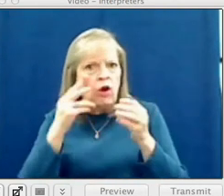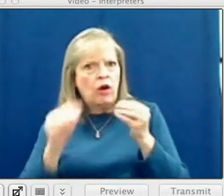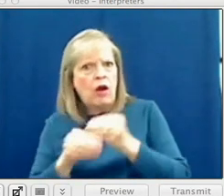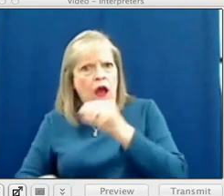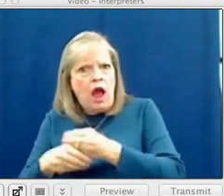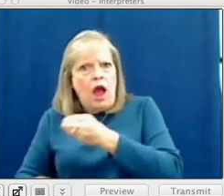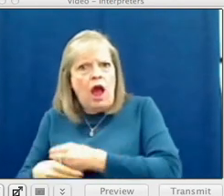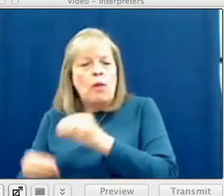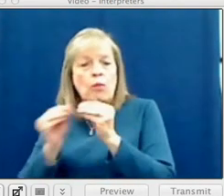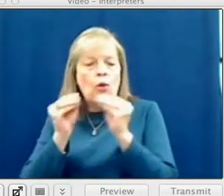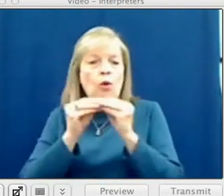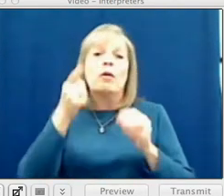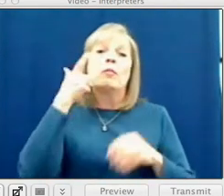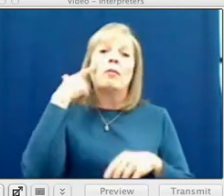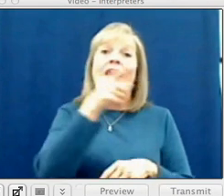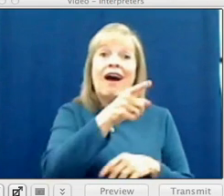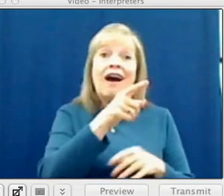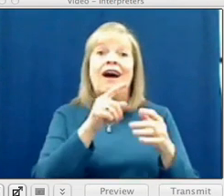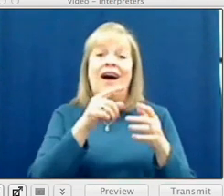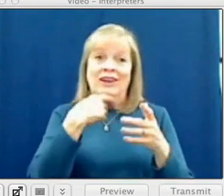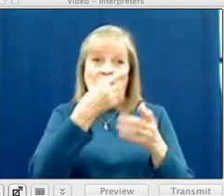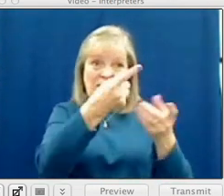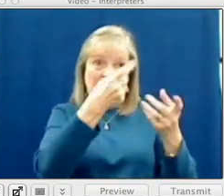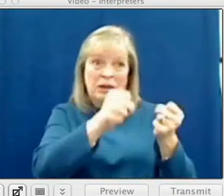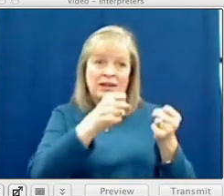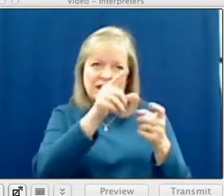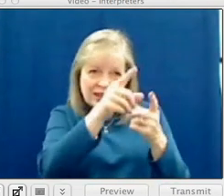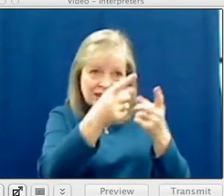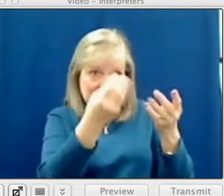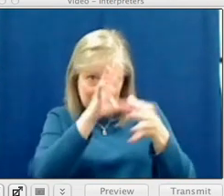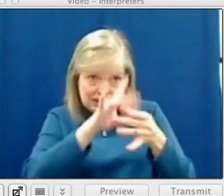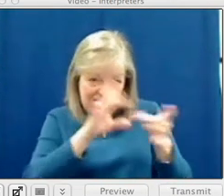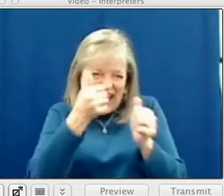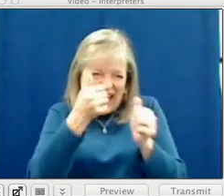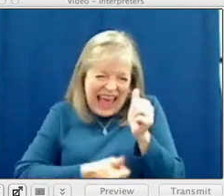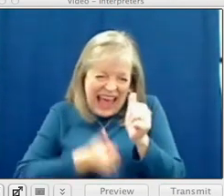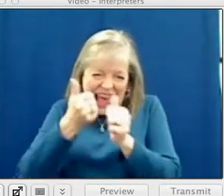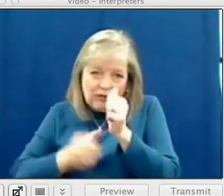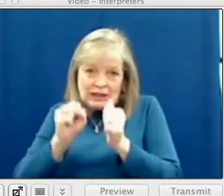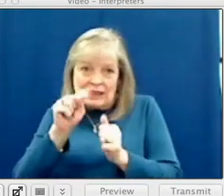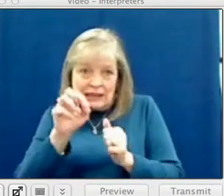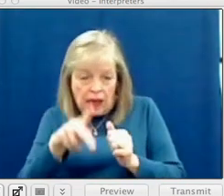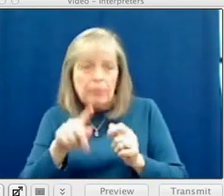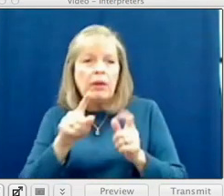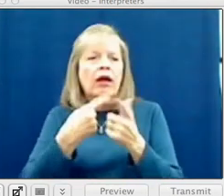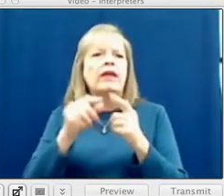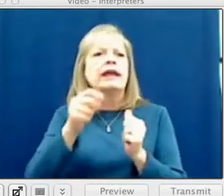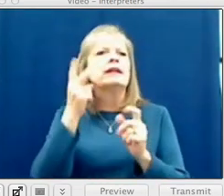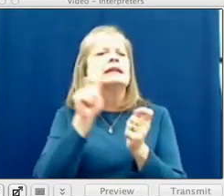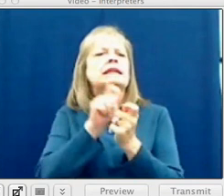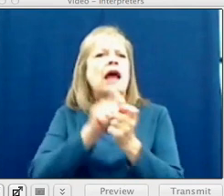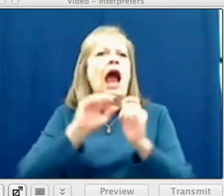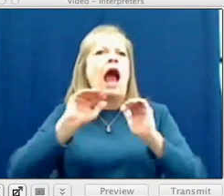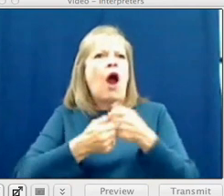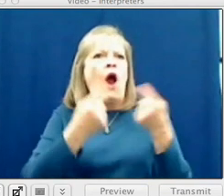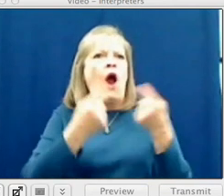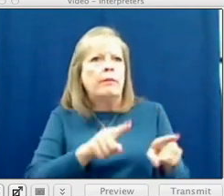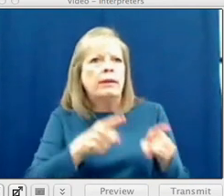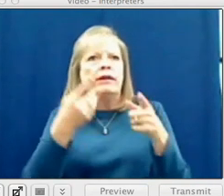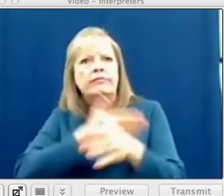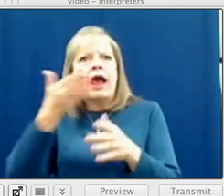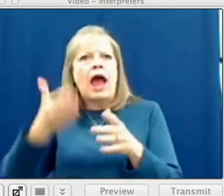have seen unfolding in front of us? And I want to go through this case and show you the complexity of the